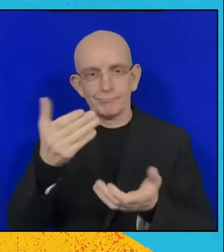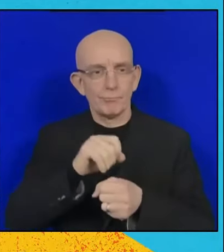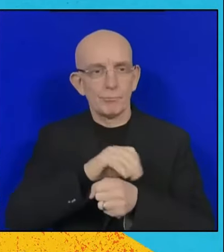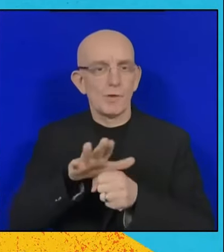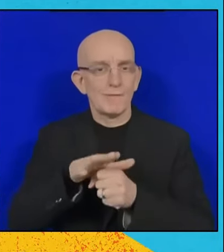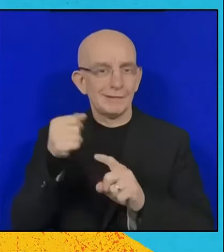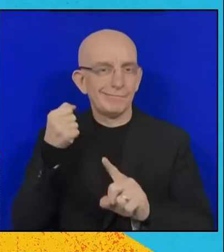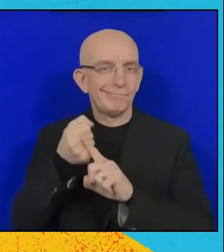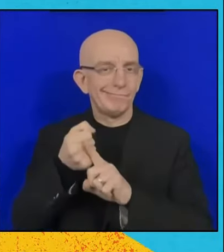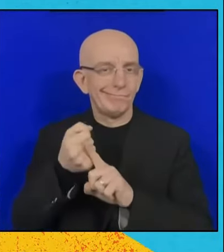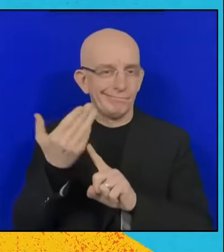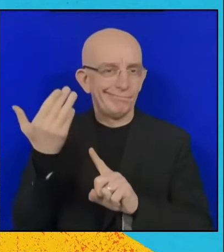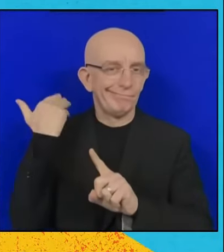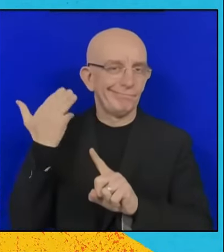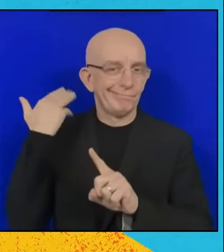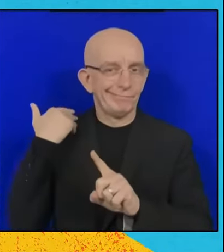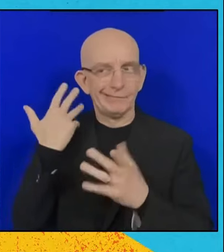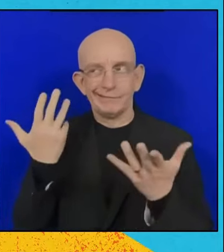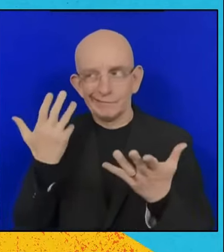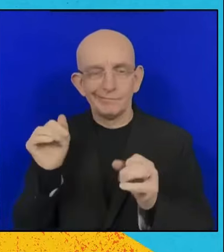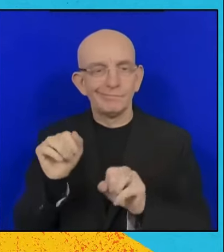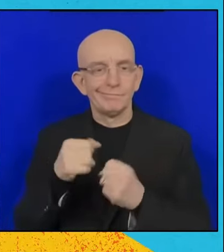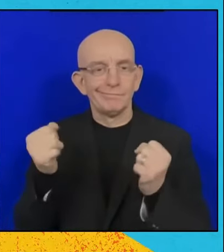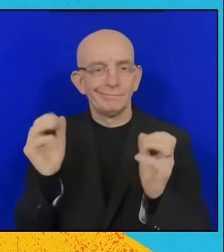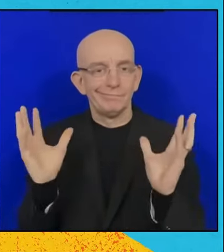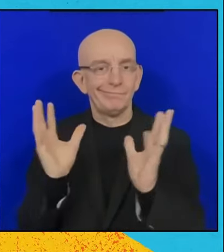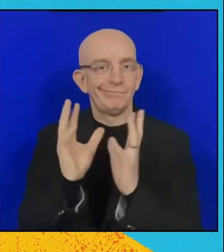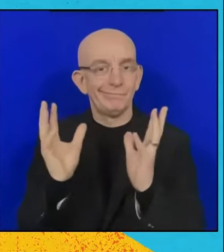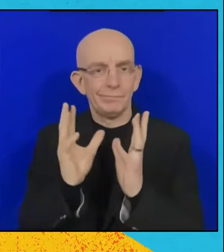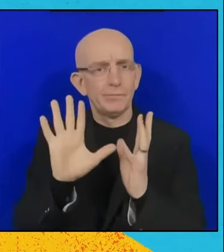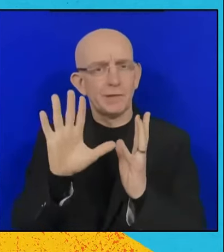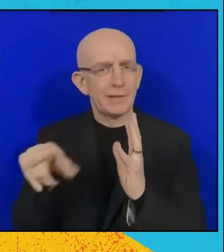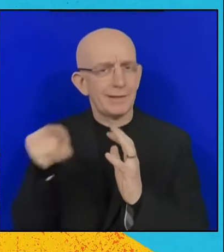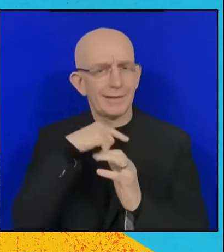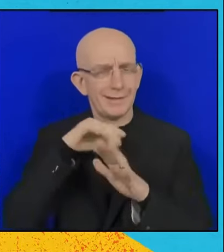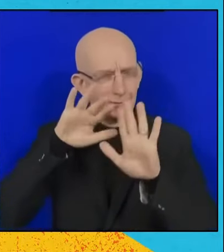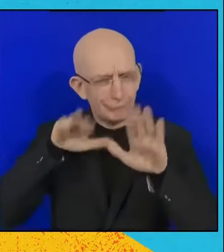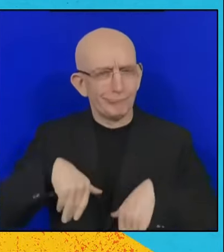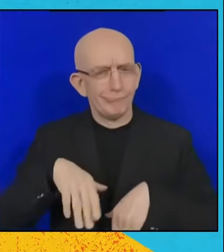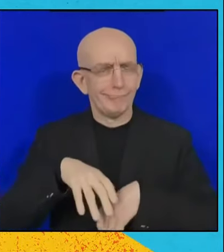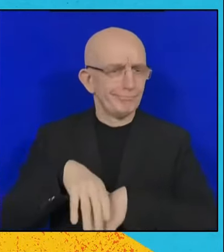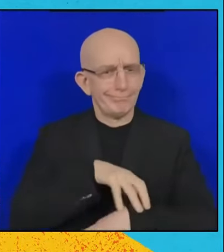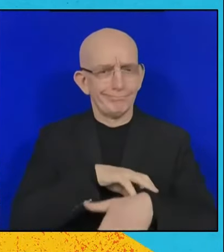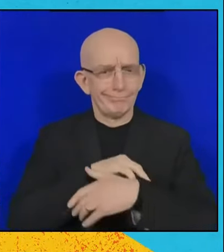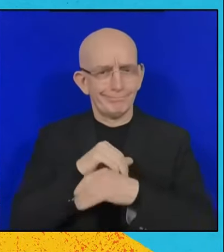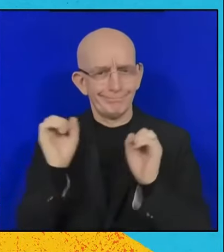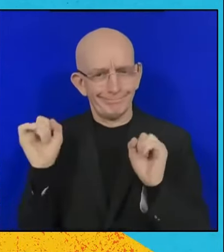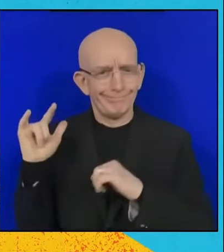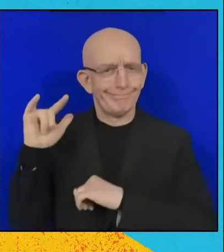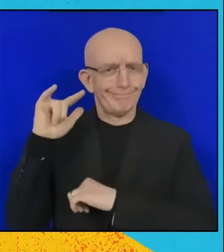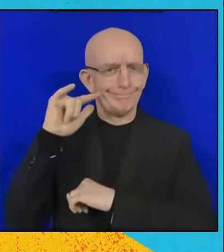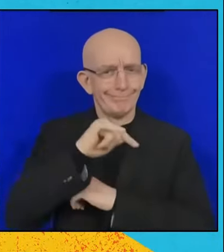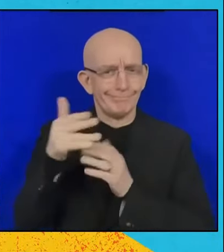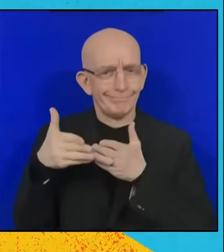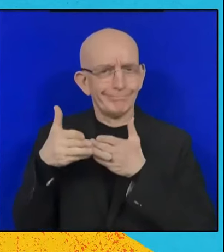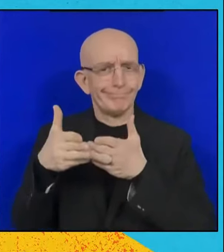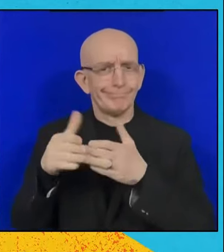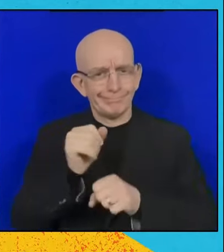you, young leaders from around the world, to continue your valuable engagement in the implementation of the 2030